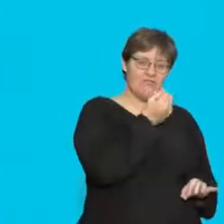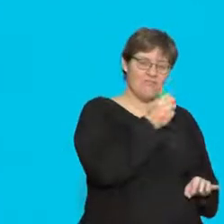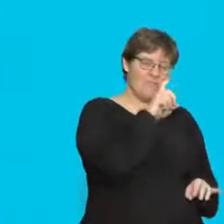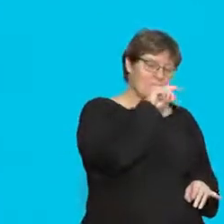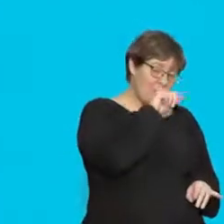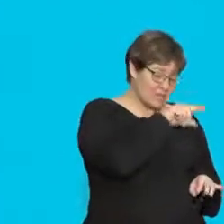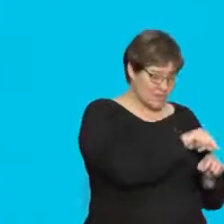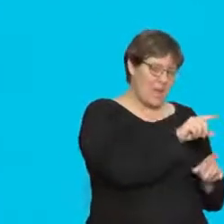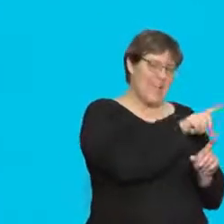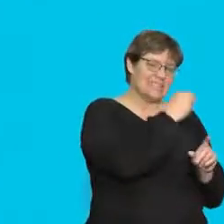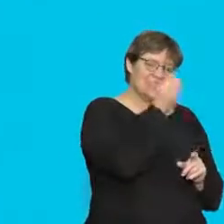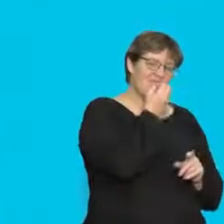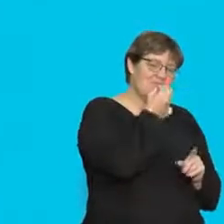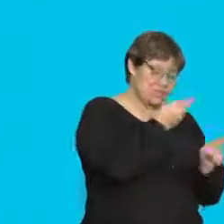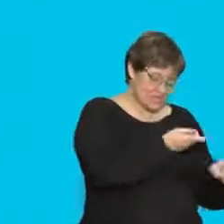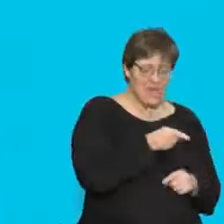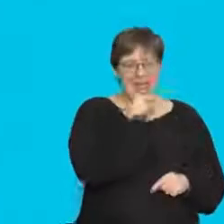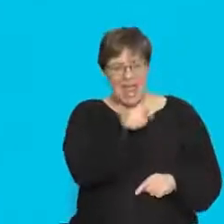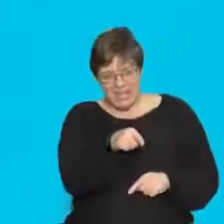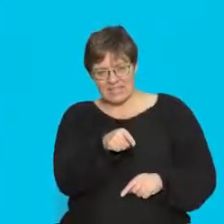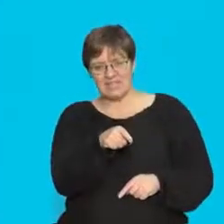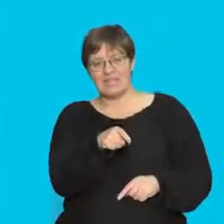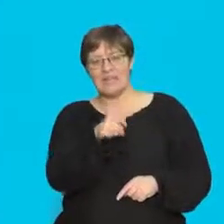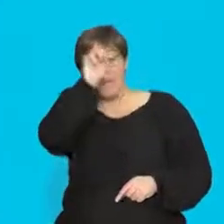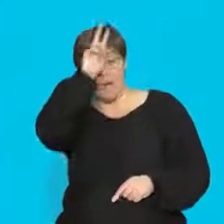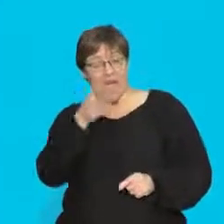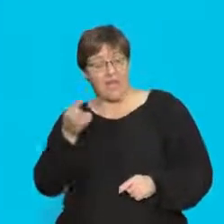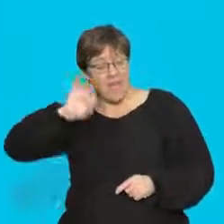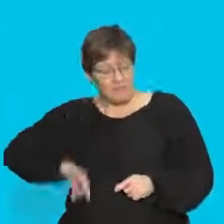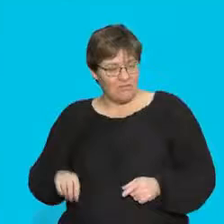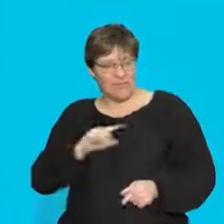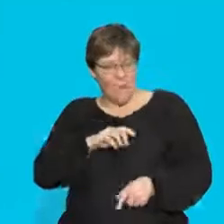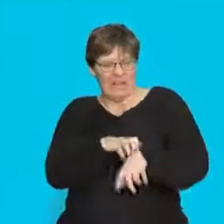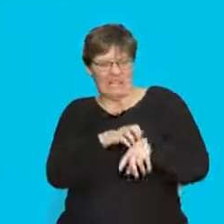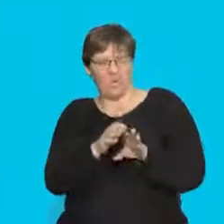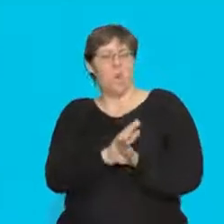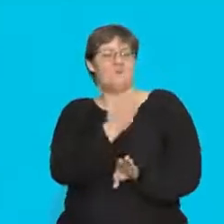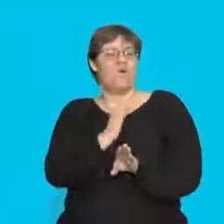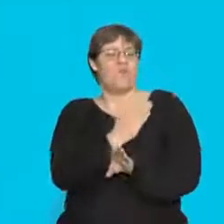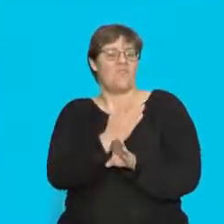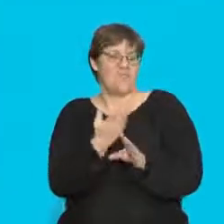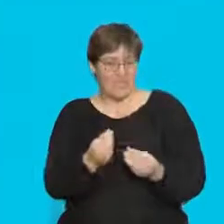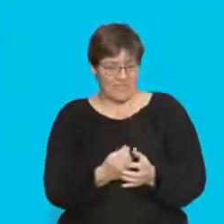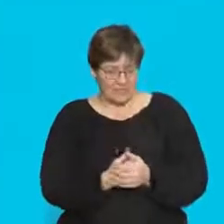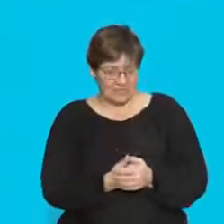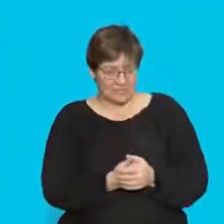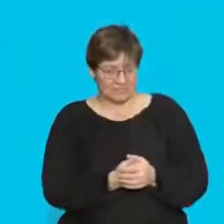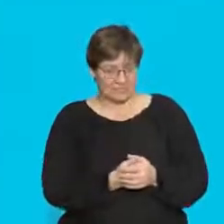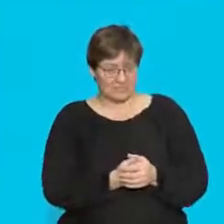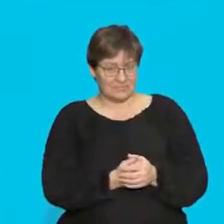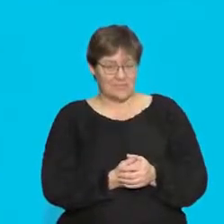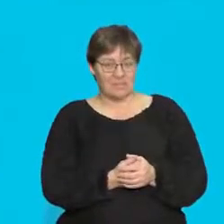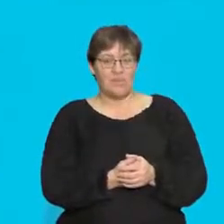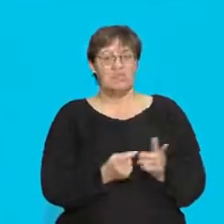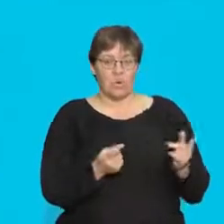impala. The impala benefits because it's getting rid of these parasites, and the oxpecker is benefiting because its tummy is getting full and it's